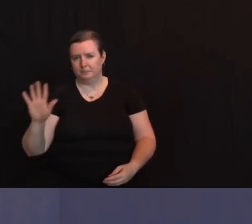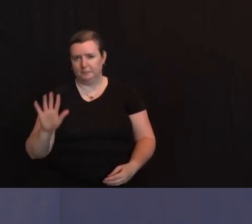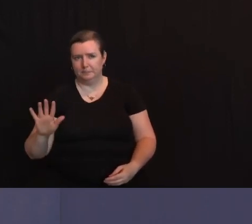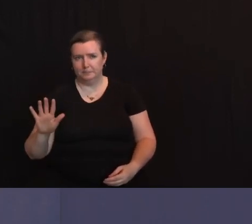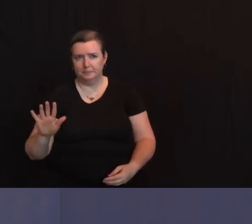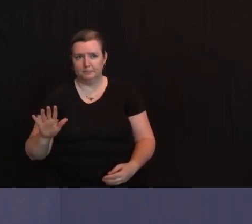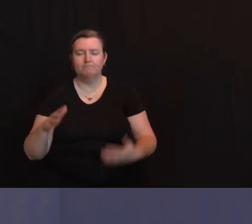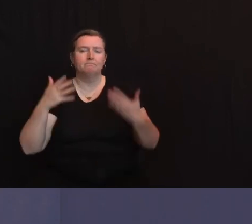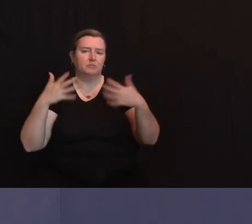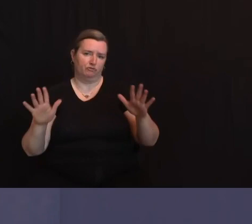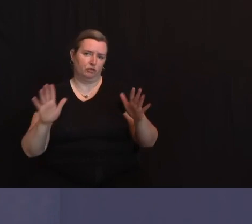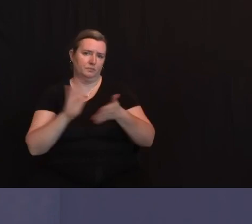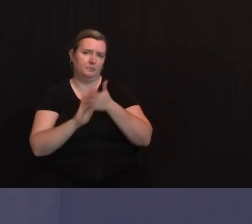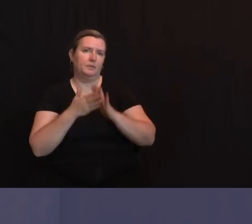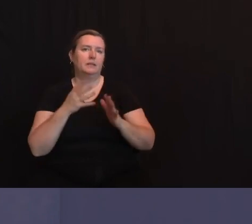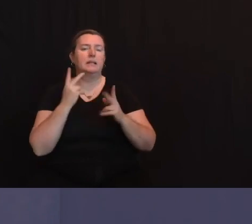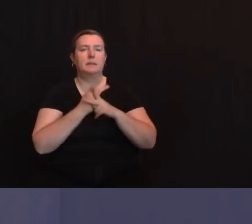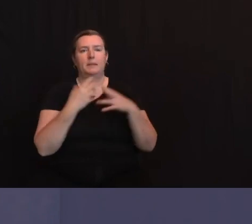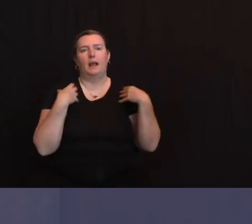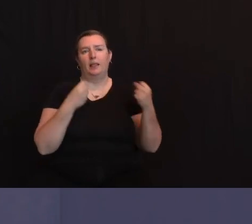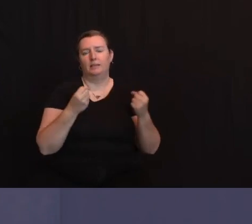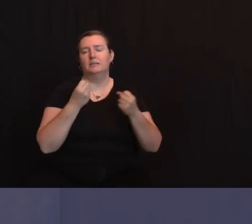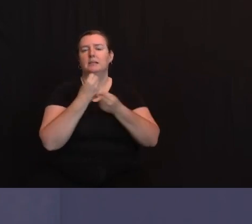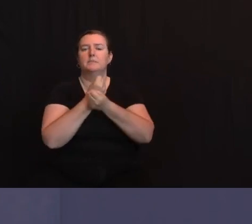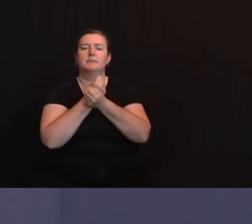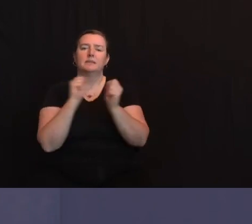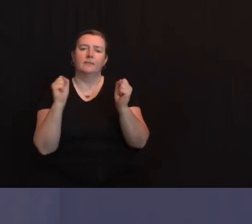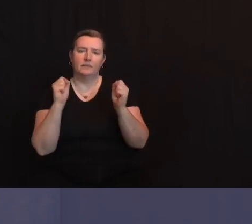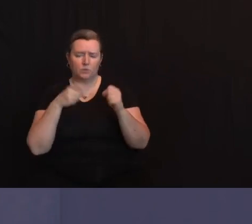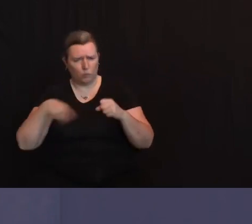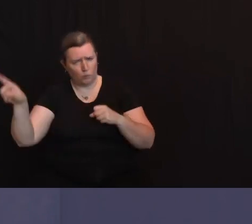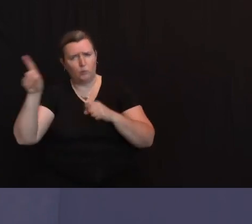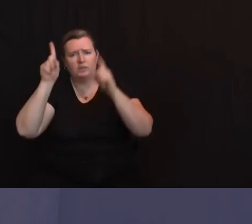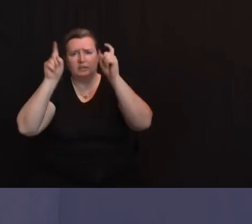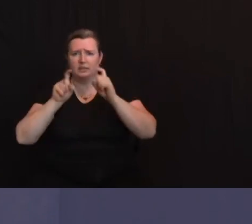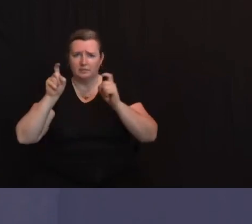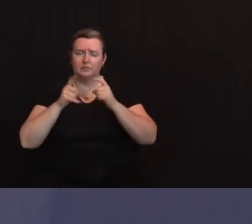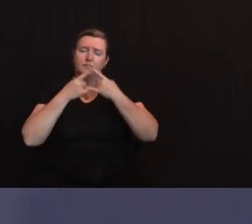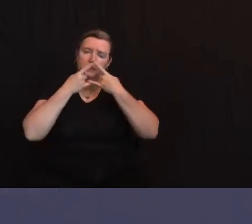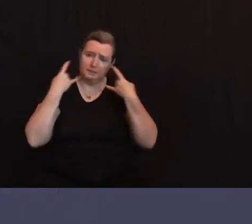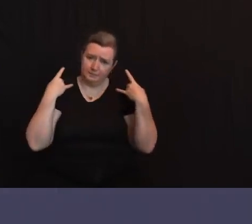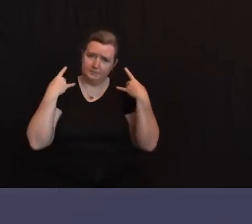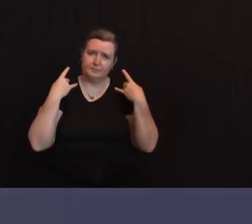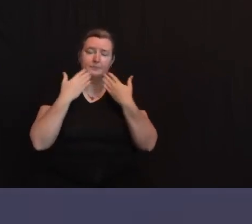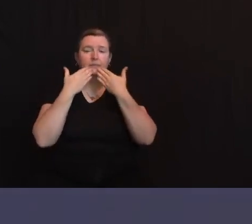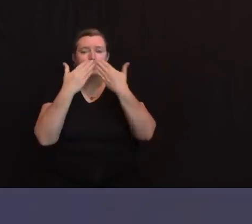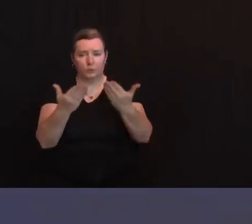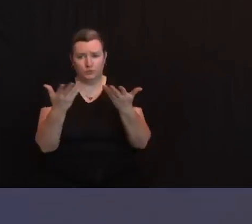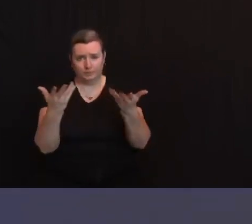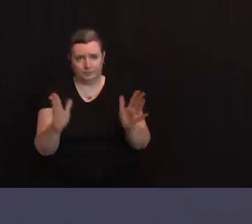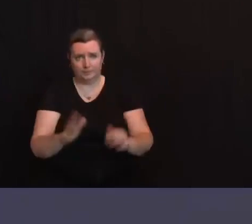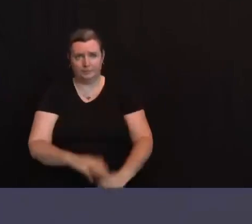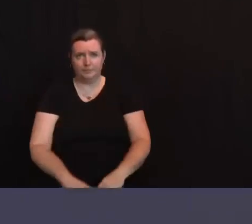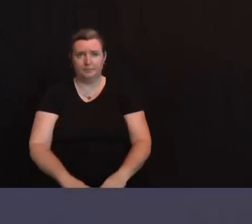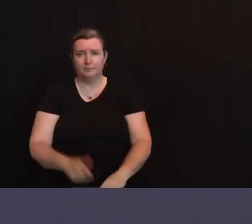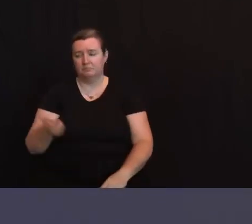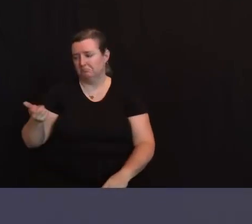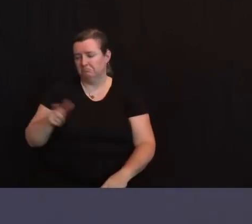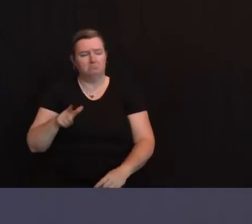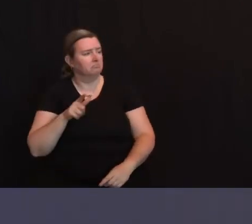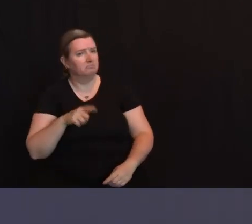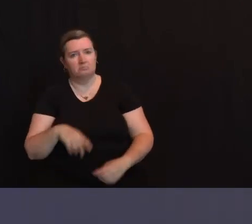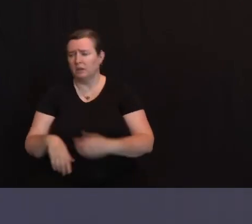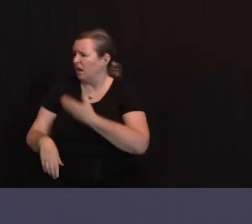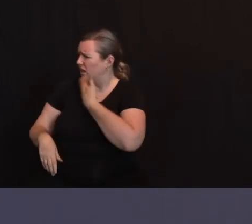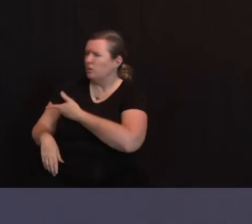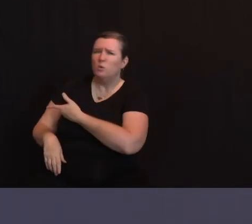stay safe, stay healthy, get tested, and mask up. Thank you. Judy, thank you for that and for